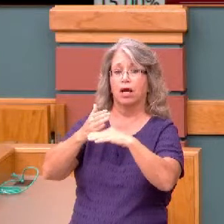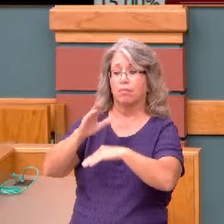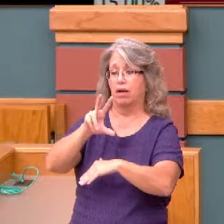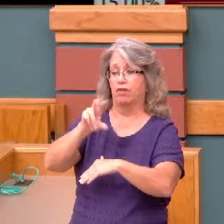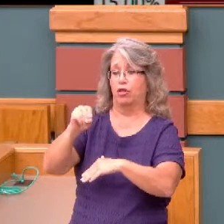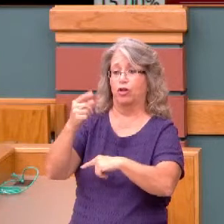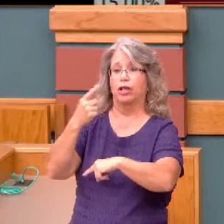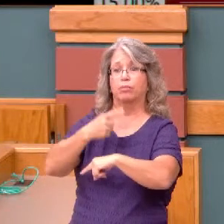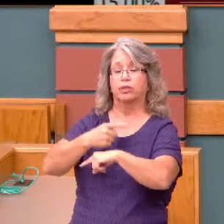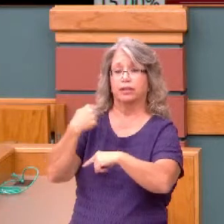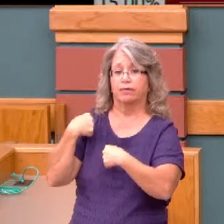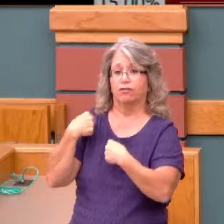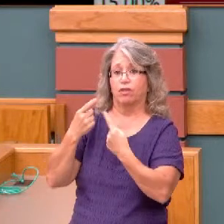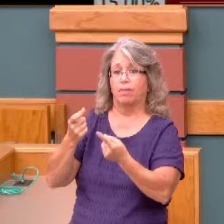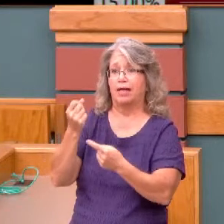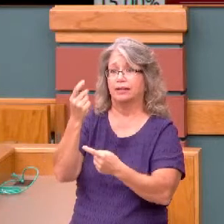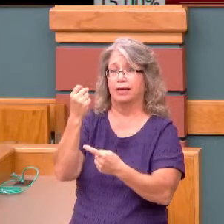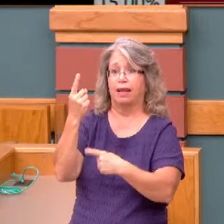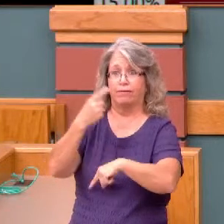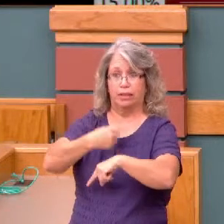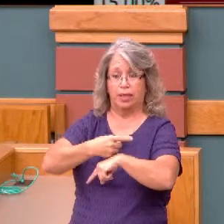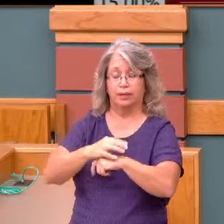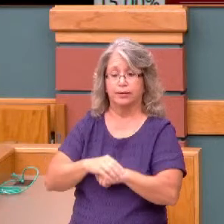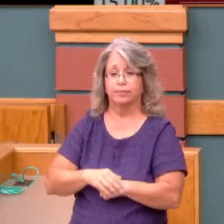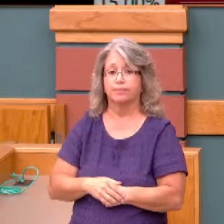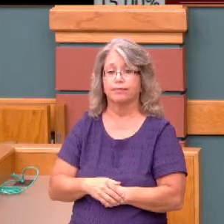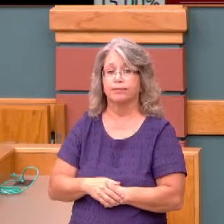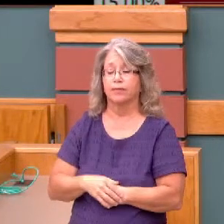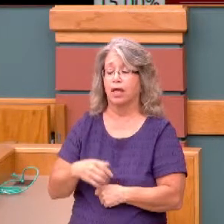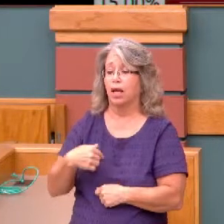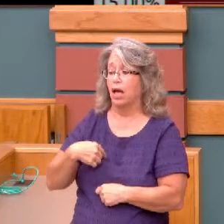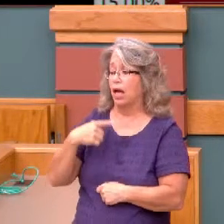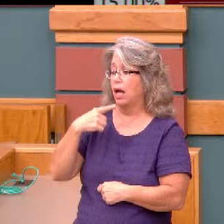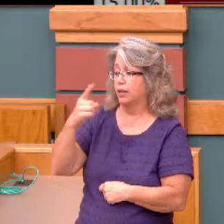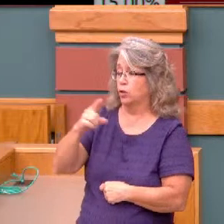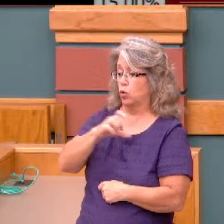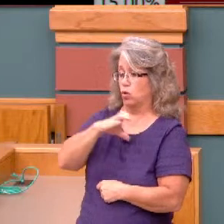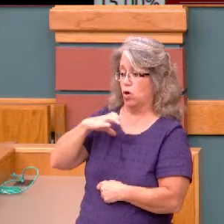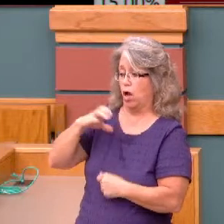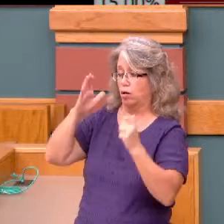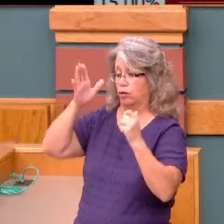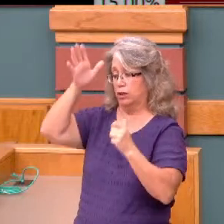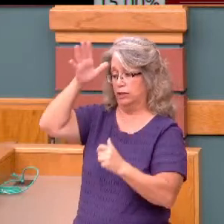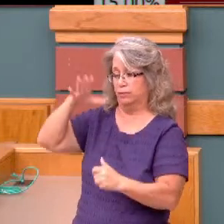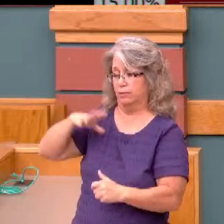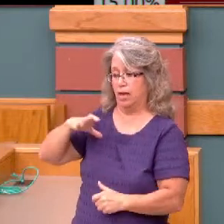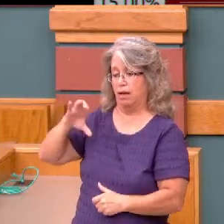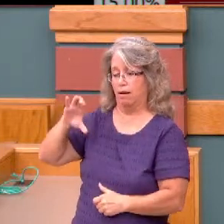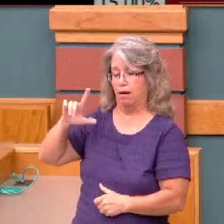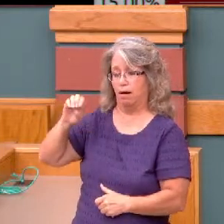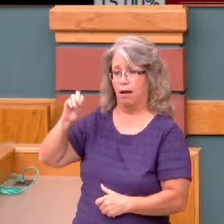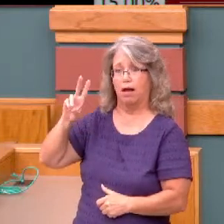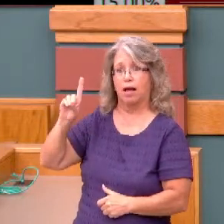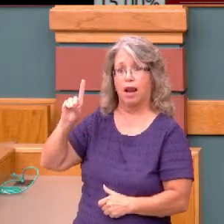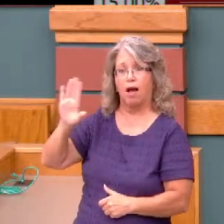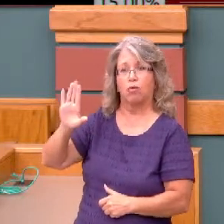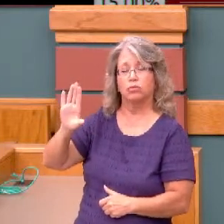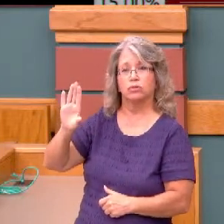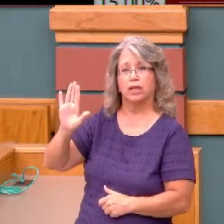30% for the past 11 days. As I told Congressman Cloud and his office just